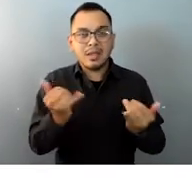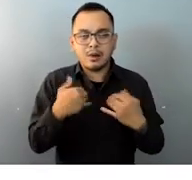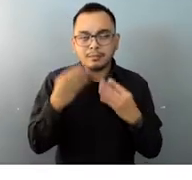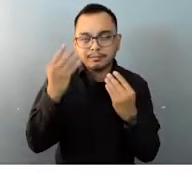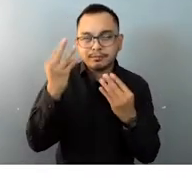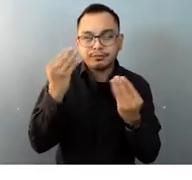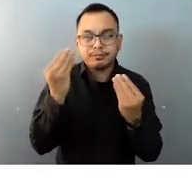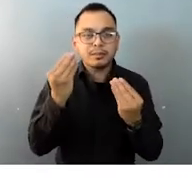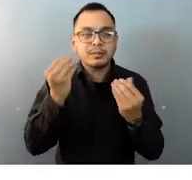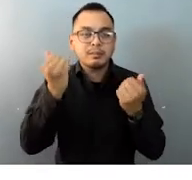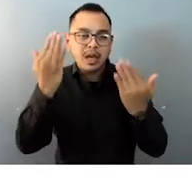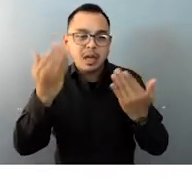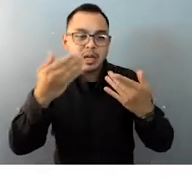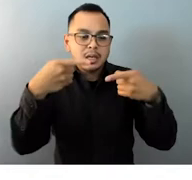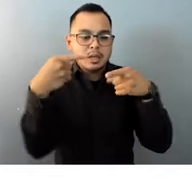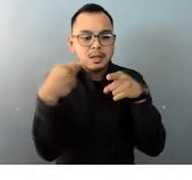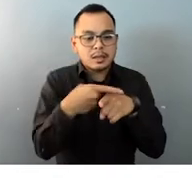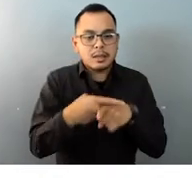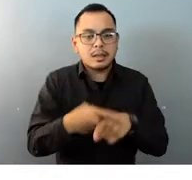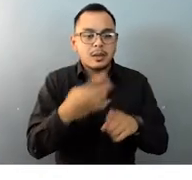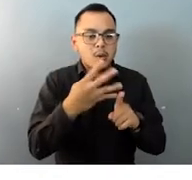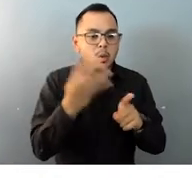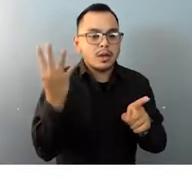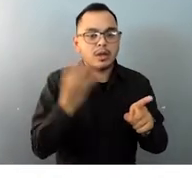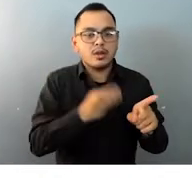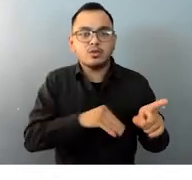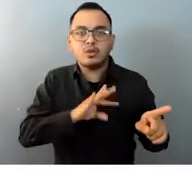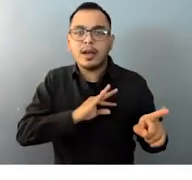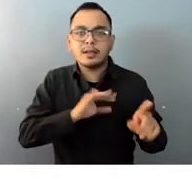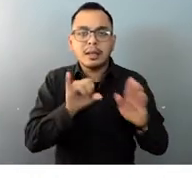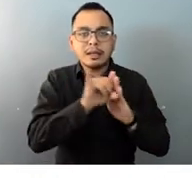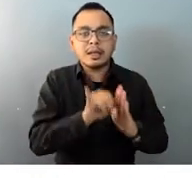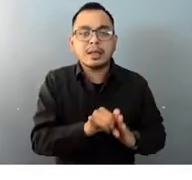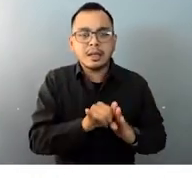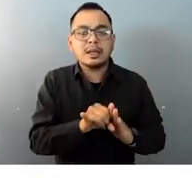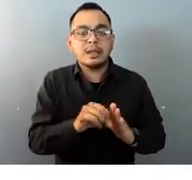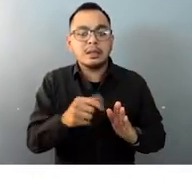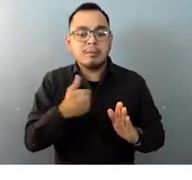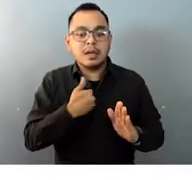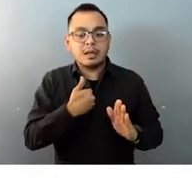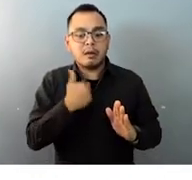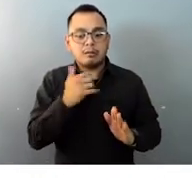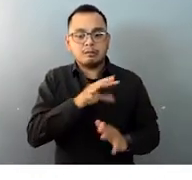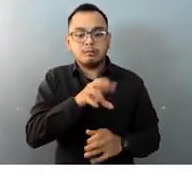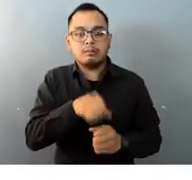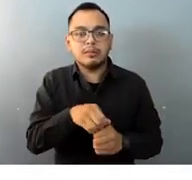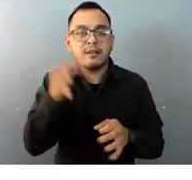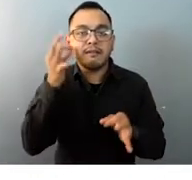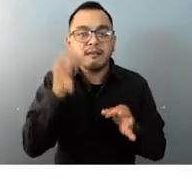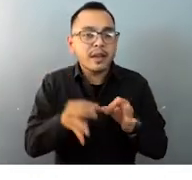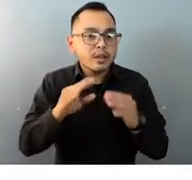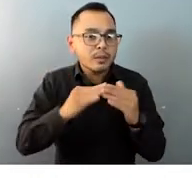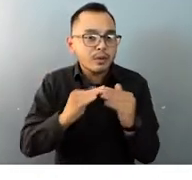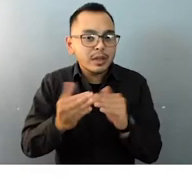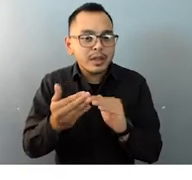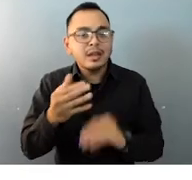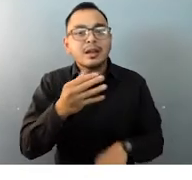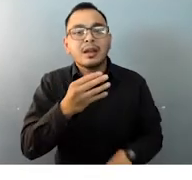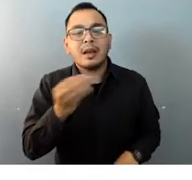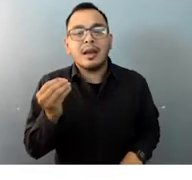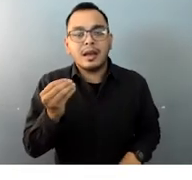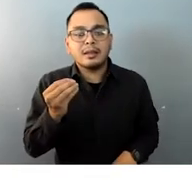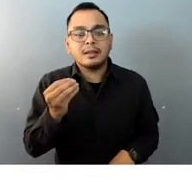so I'm also thinking about those multiple intersections of queer trans identity, of understanding oneself as part of a faith